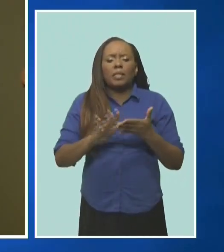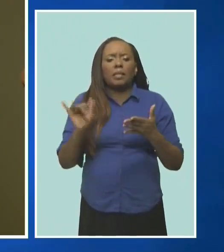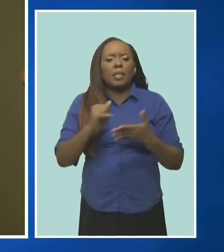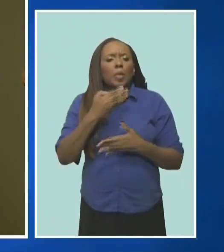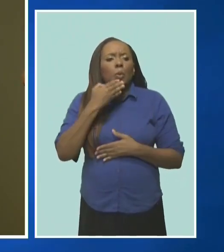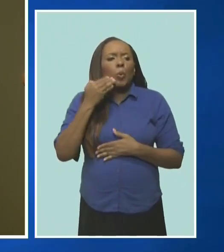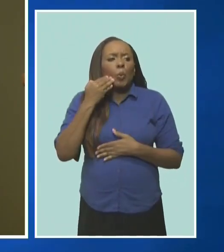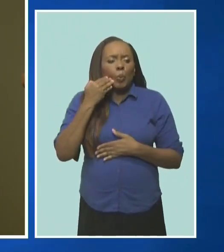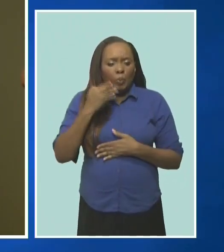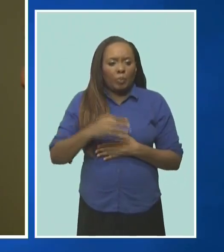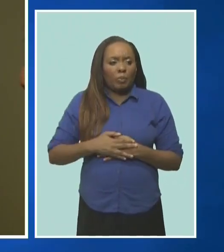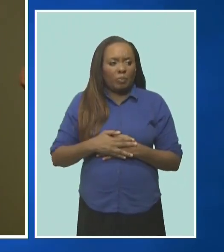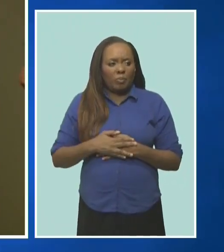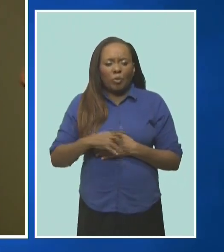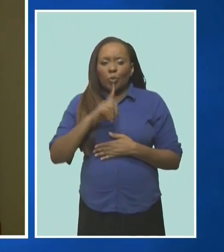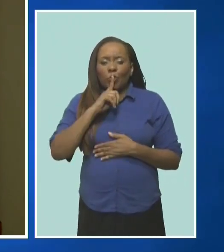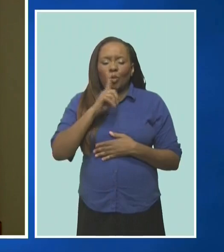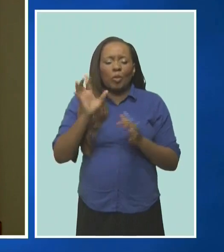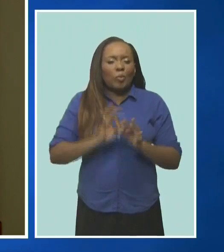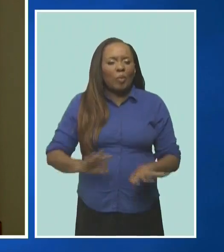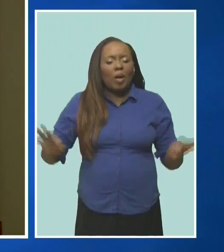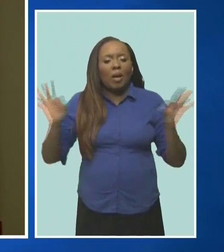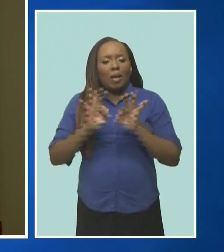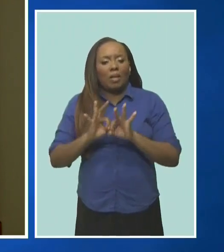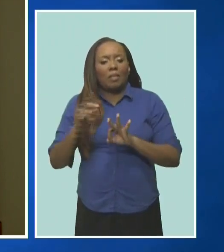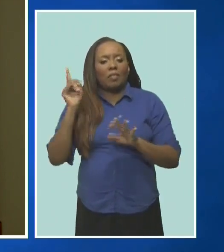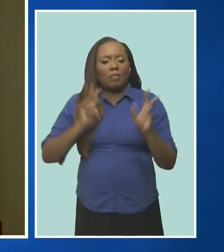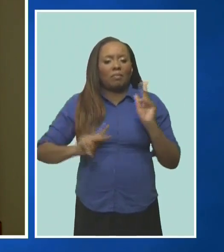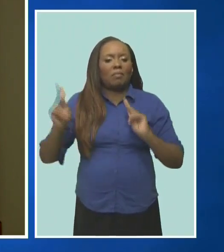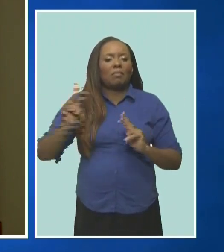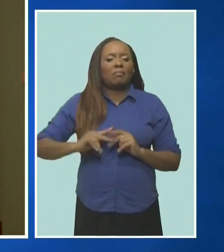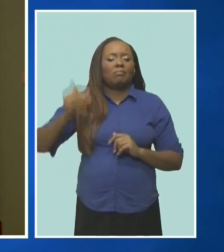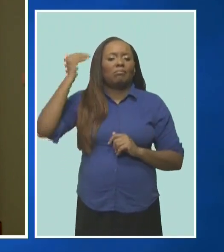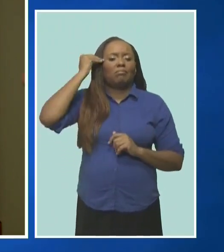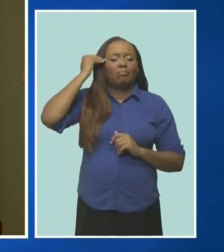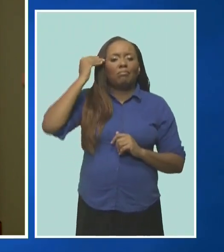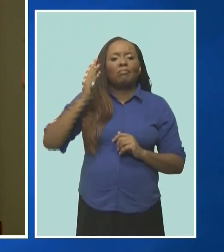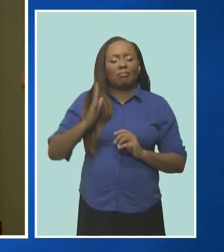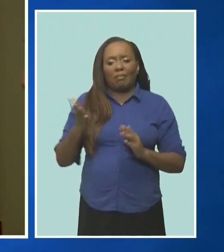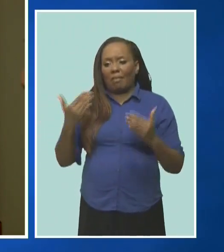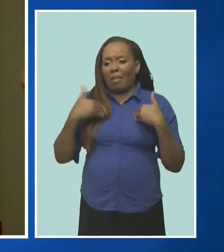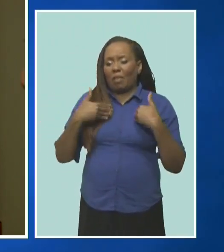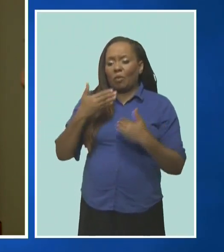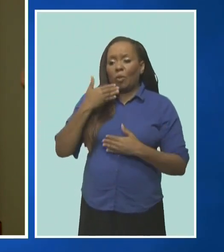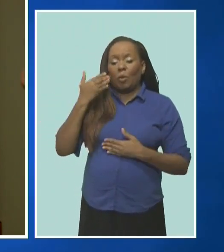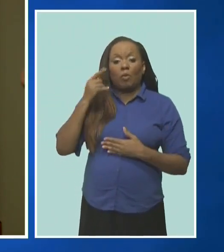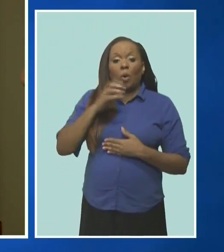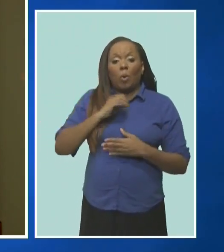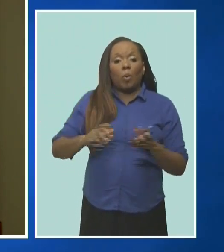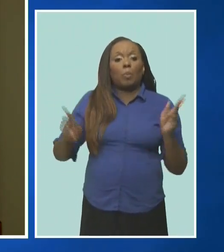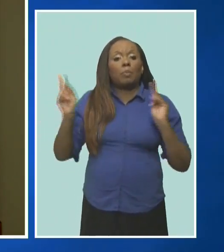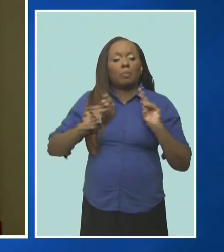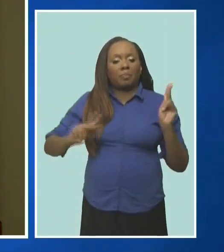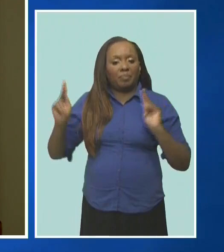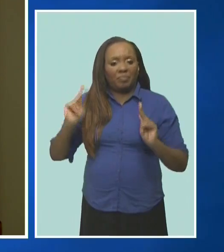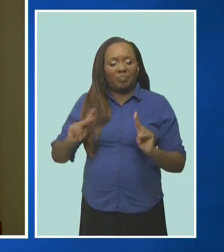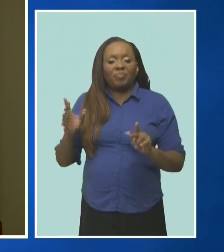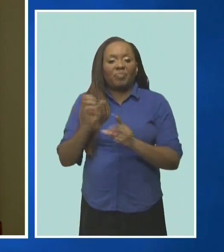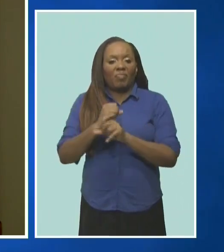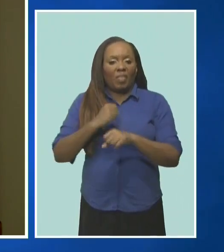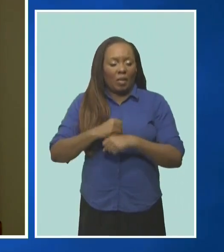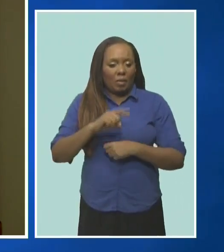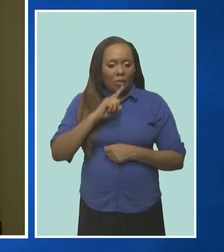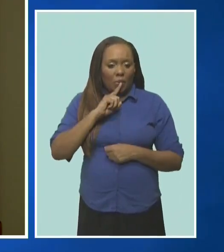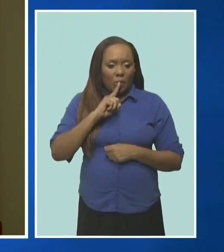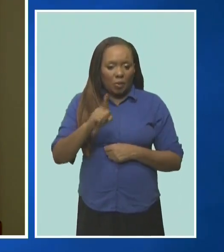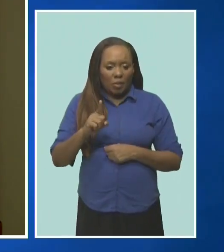important, and a strong message to be sent to all others who have developed homes for seniors to be able to ensure